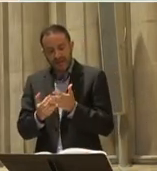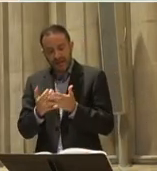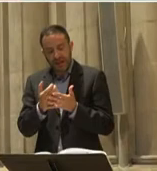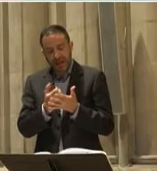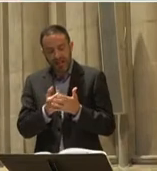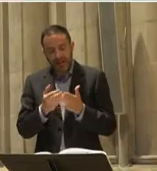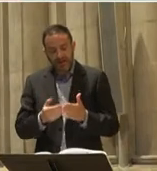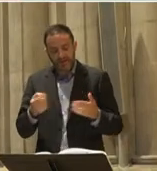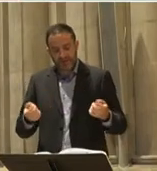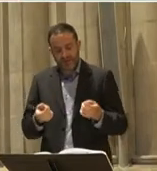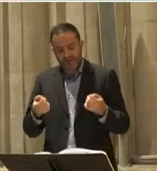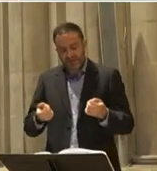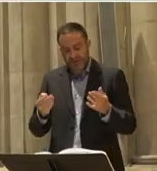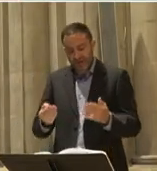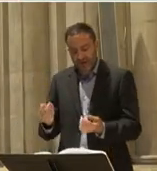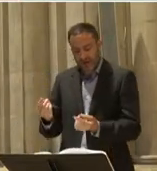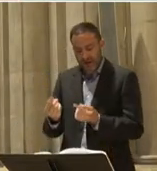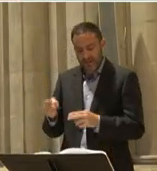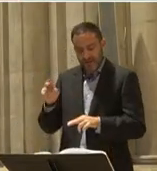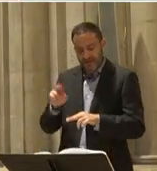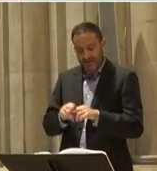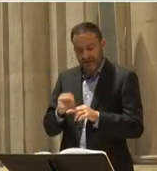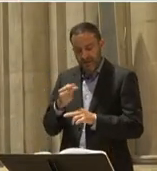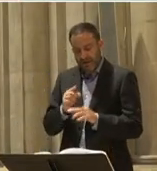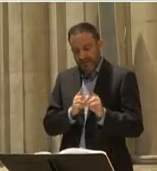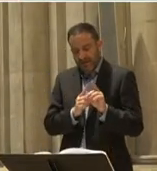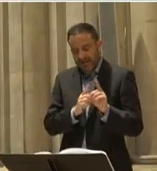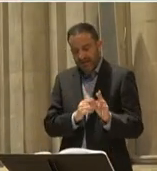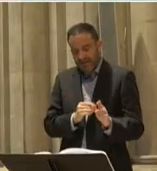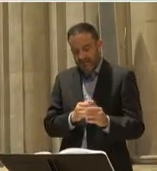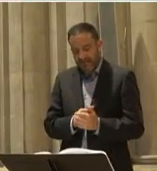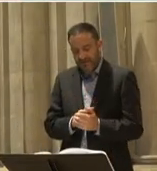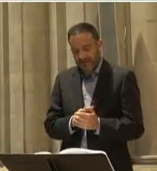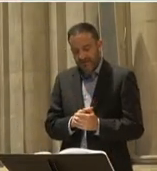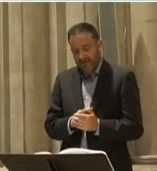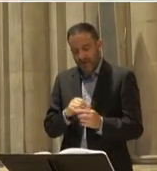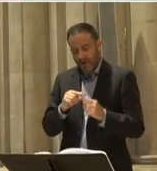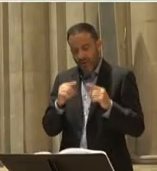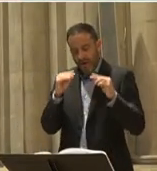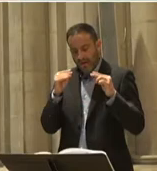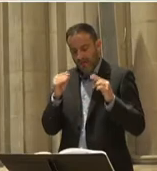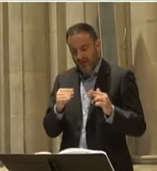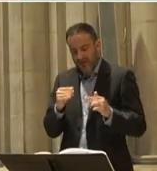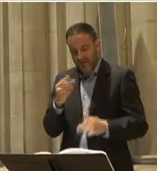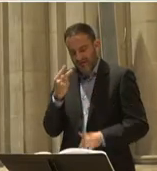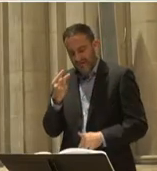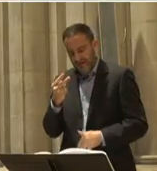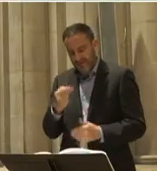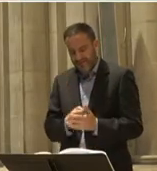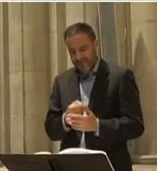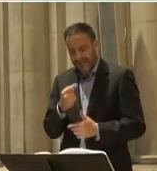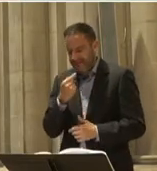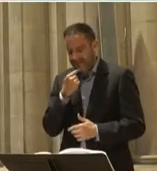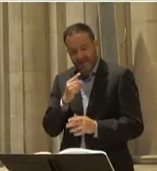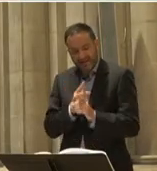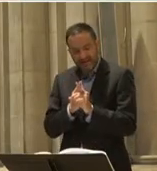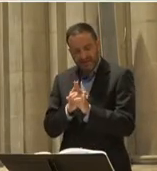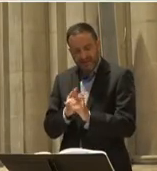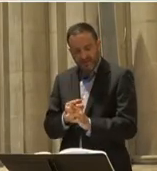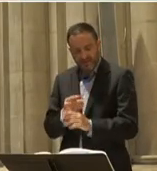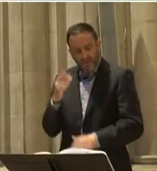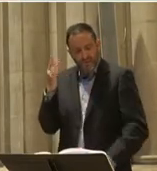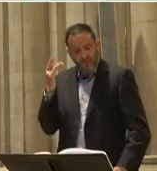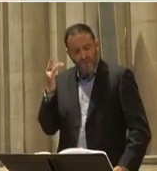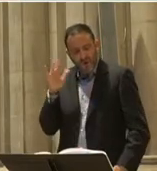collectors and sinners came and were sitting with him and his disciples. When the Pharisees saw this, they said to his